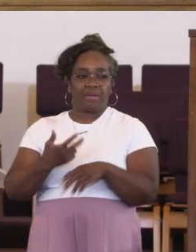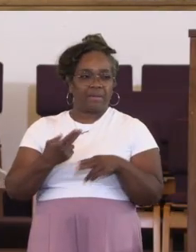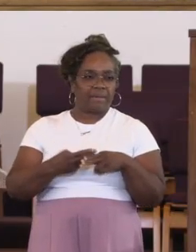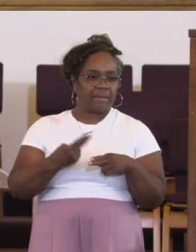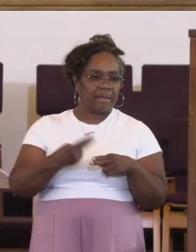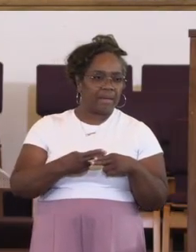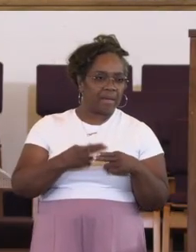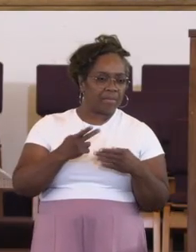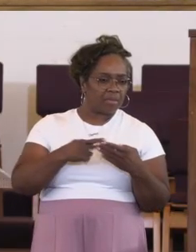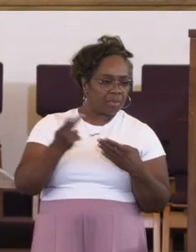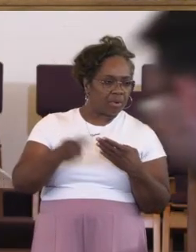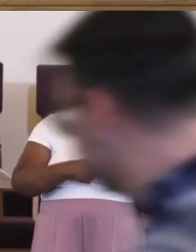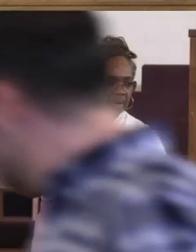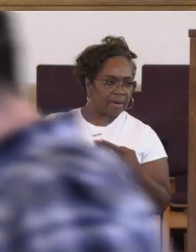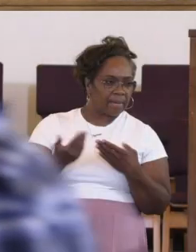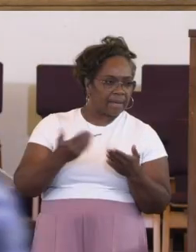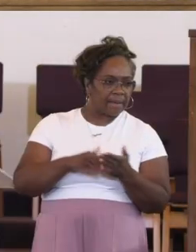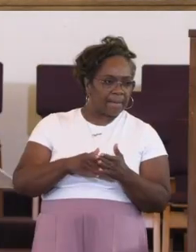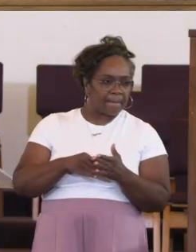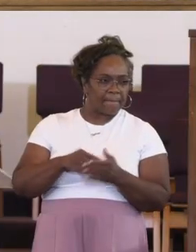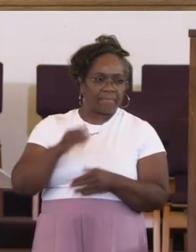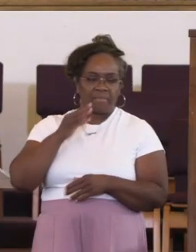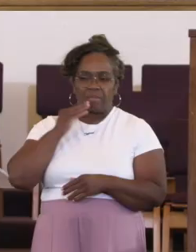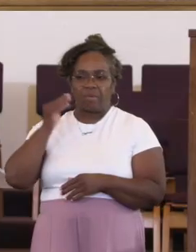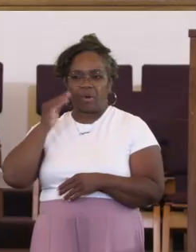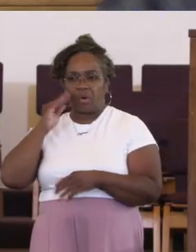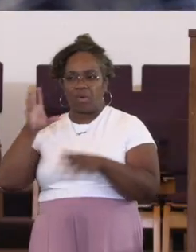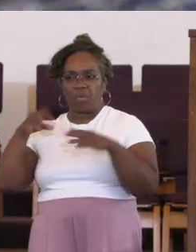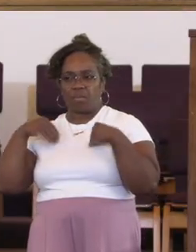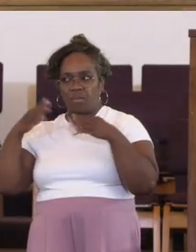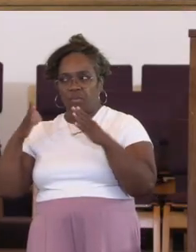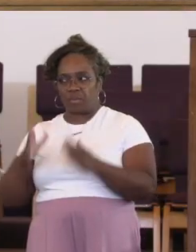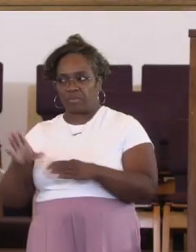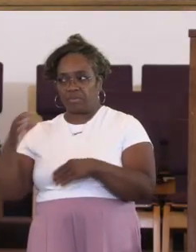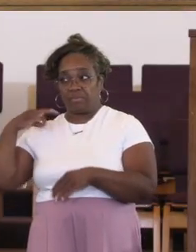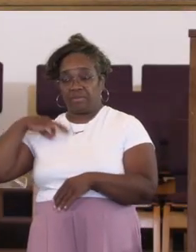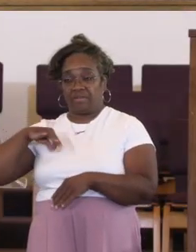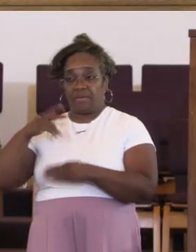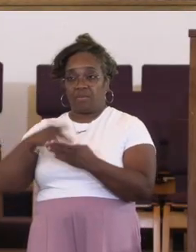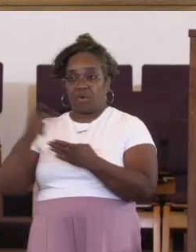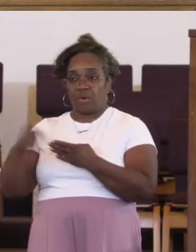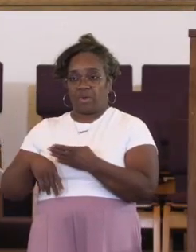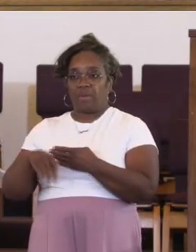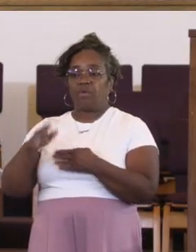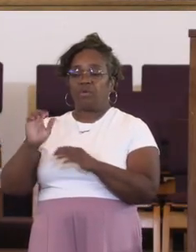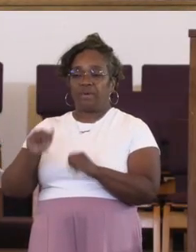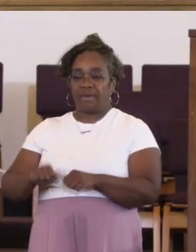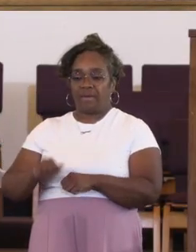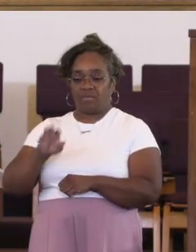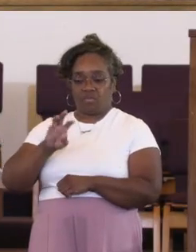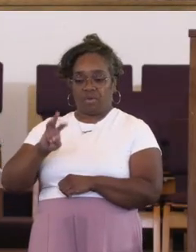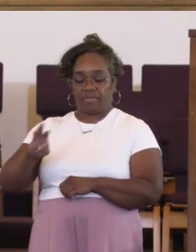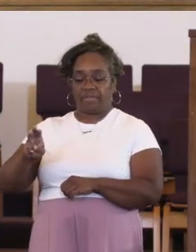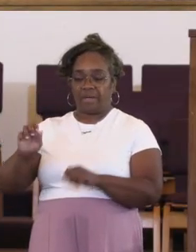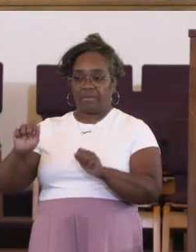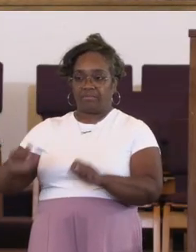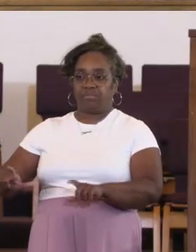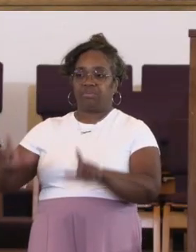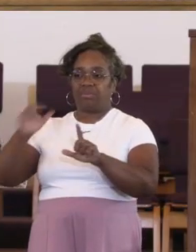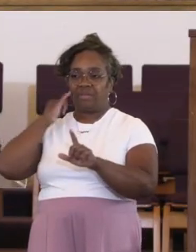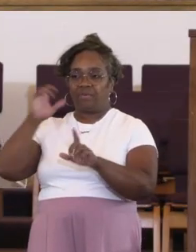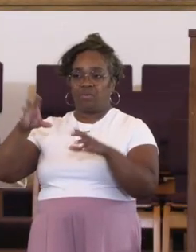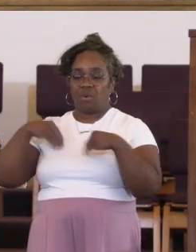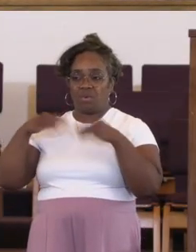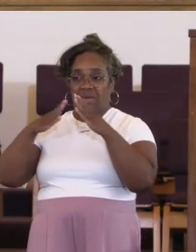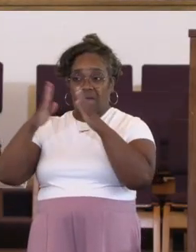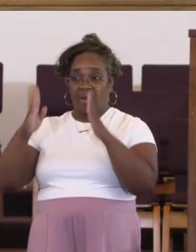What was the name again? Is it a homeowners benefit program? So if you go to the website, if you owned a house in this city, I think it's between